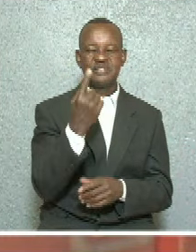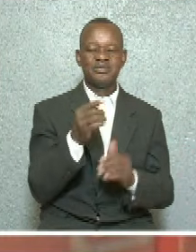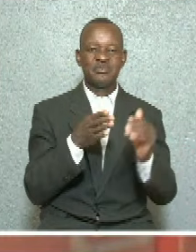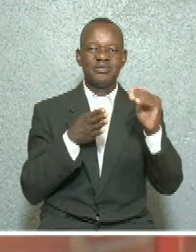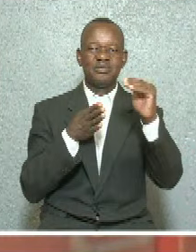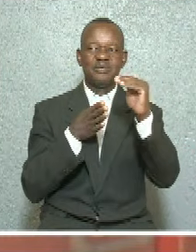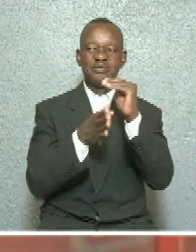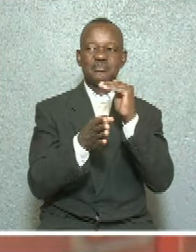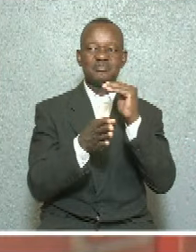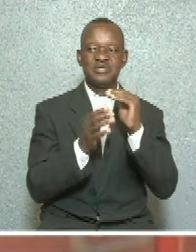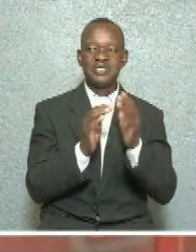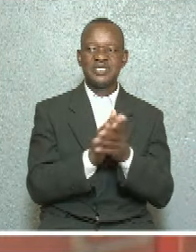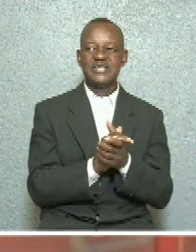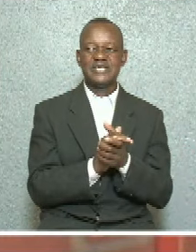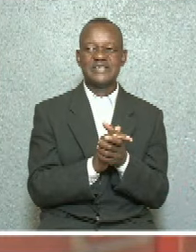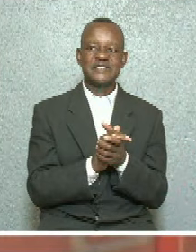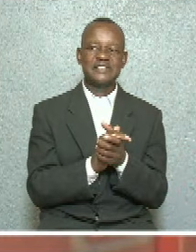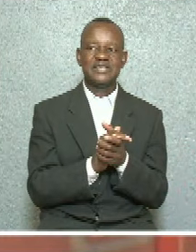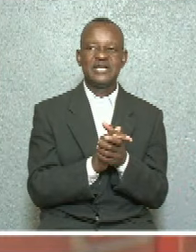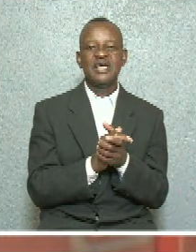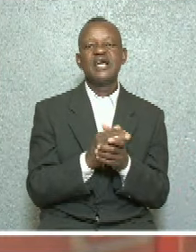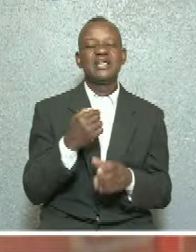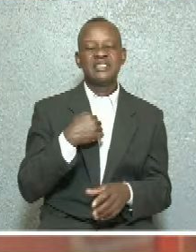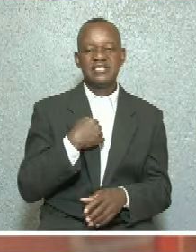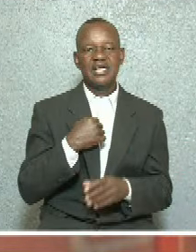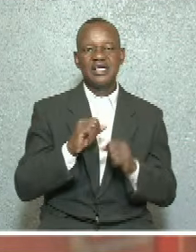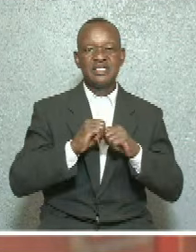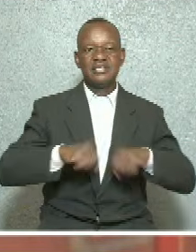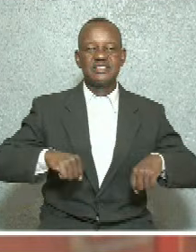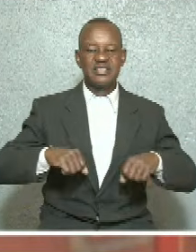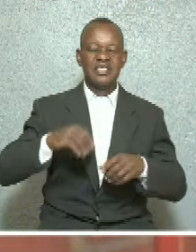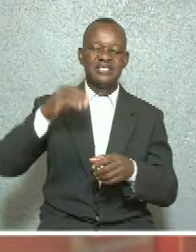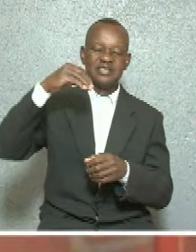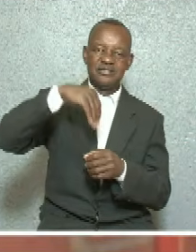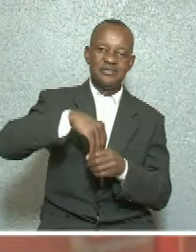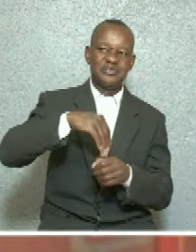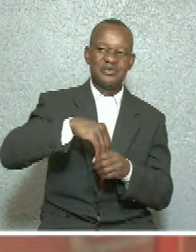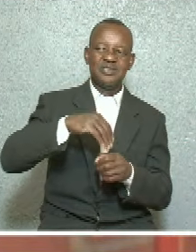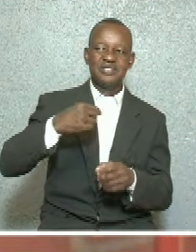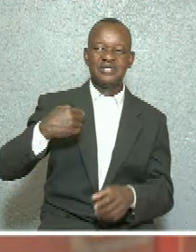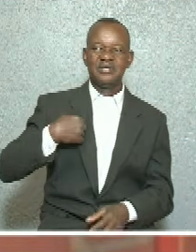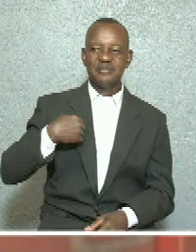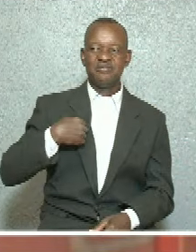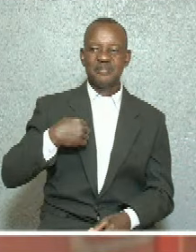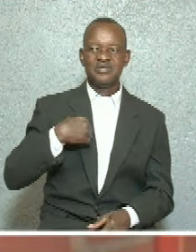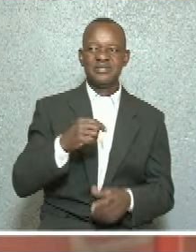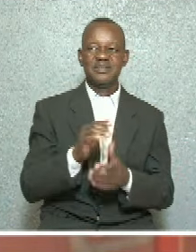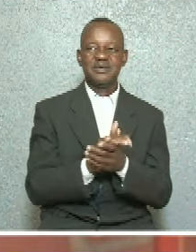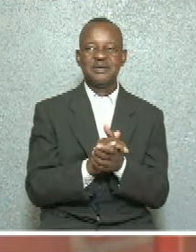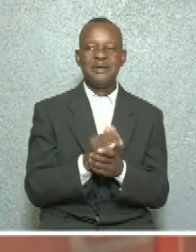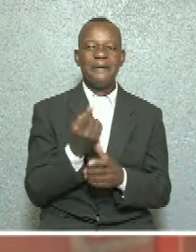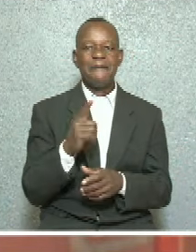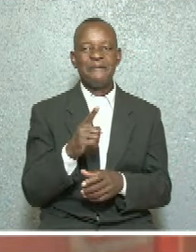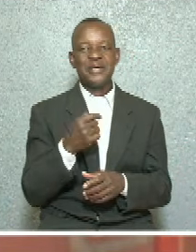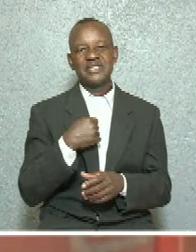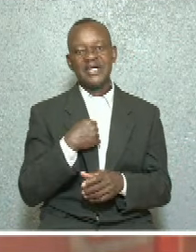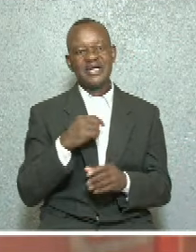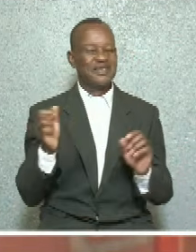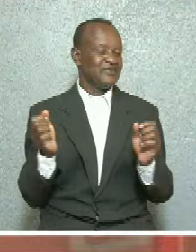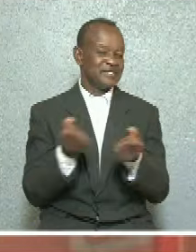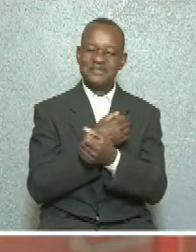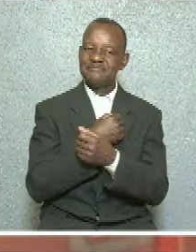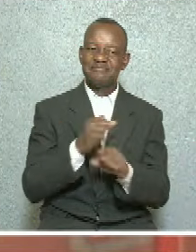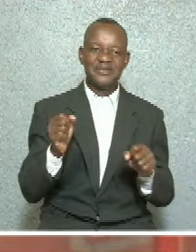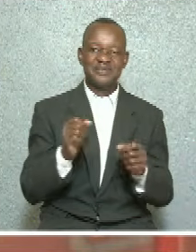So I would join them, but I was always chased because number one, they couldn't take the smaller kids, and also I'm a girl, so it